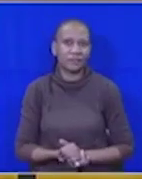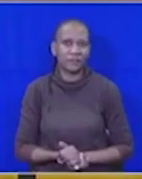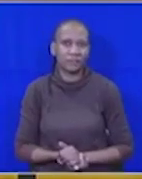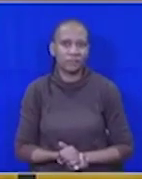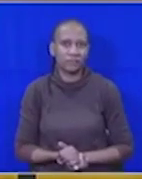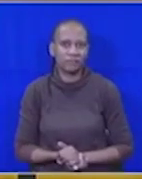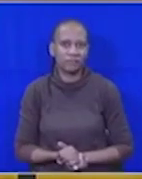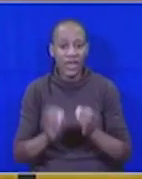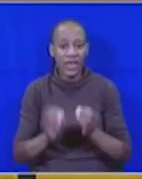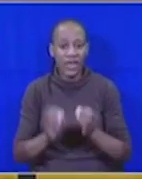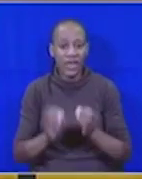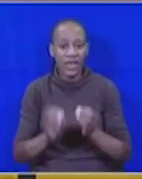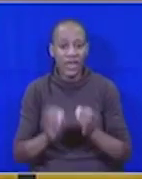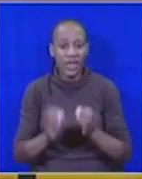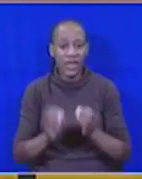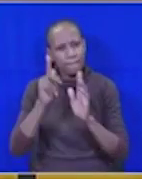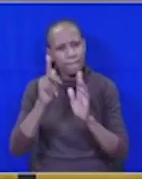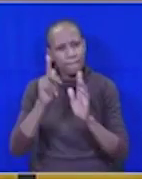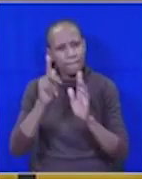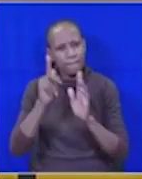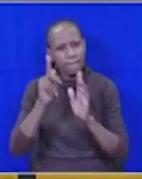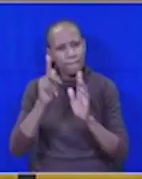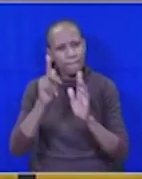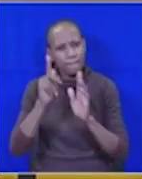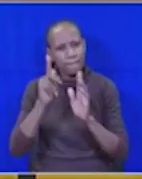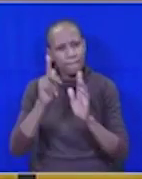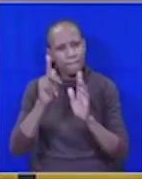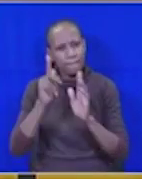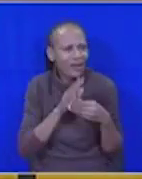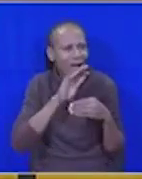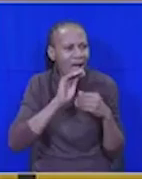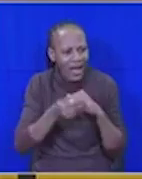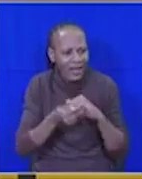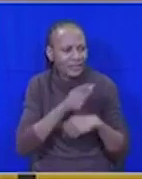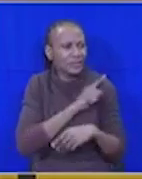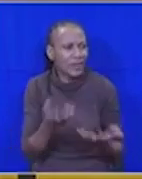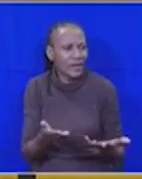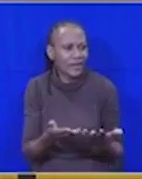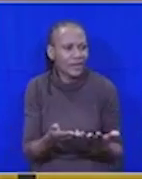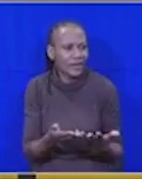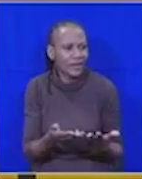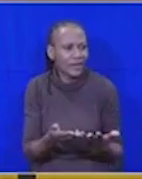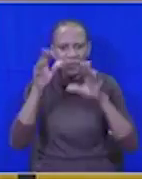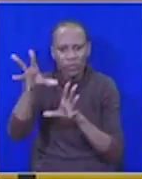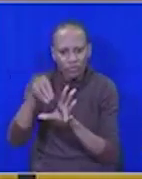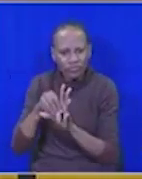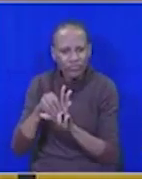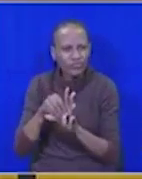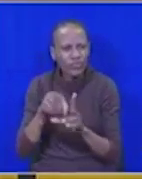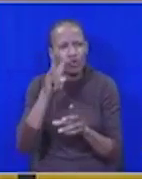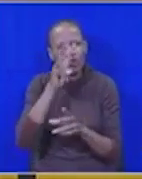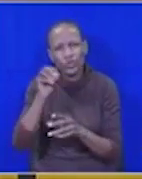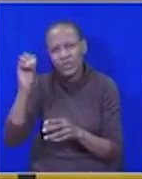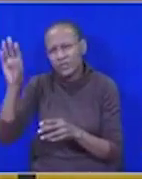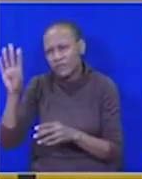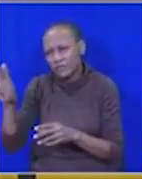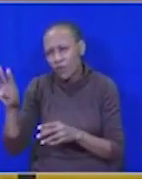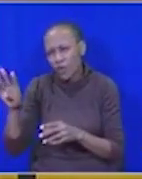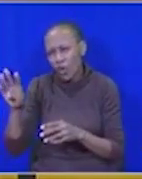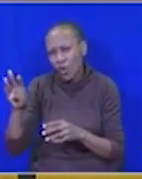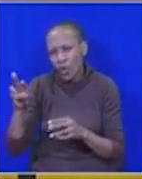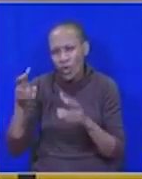finalized revised policy kept a secret? Why was there no draft policy released for public comment like during the 2004